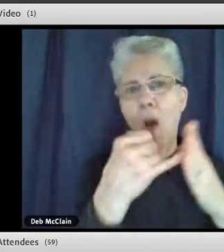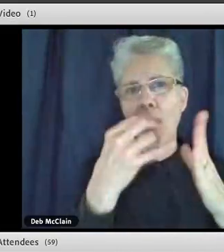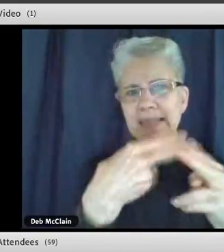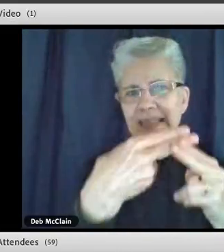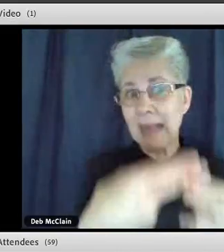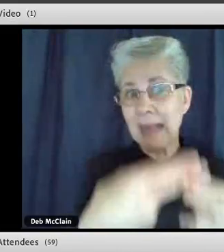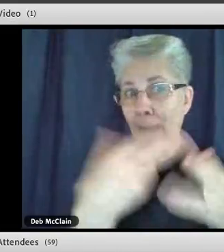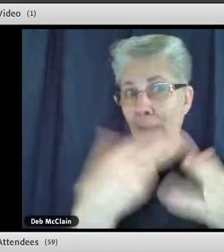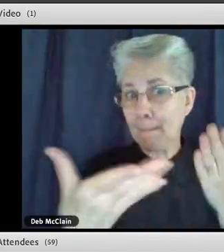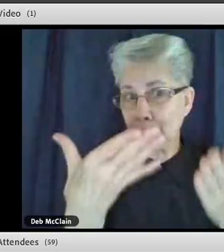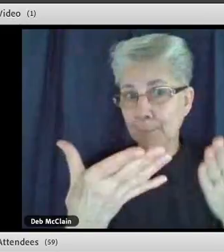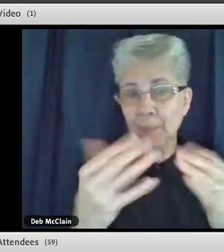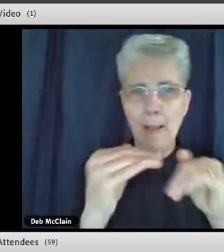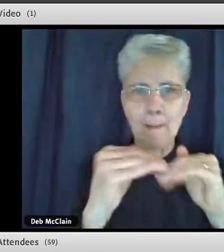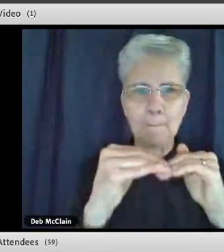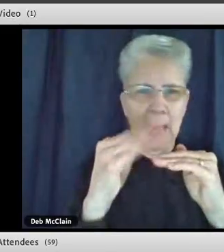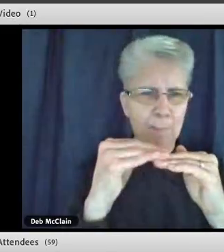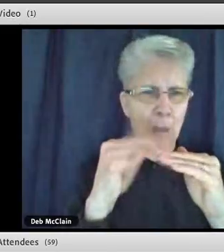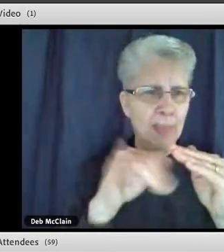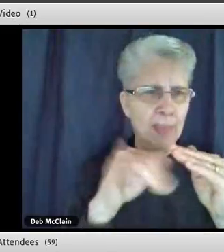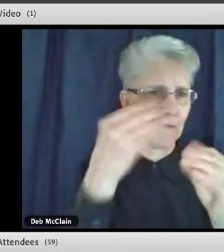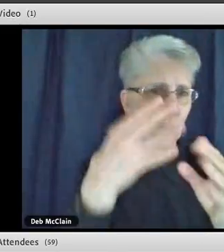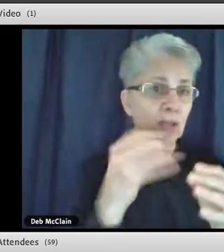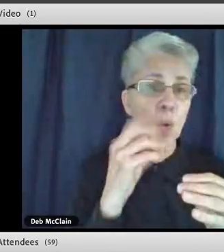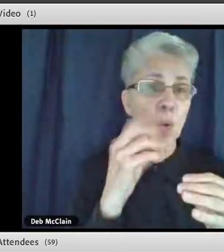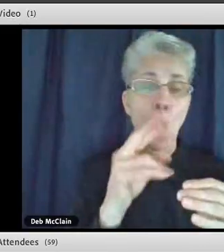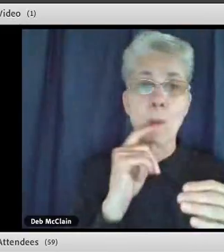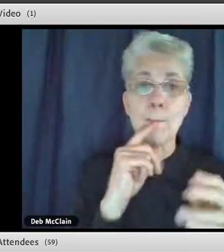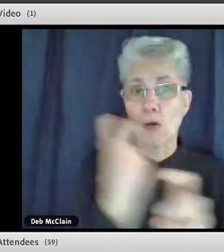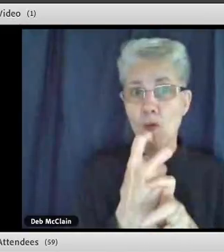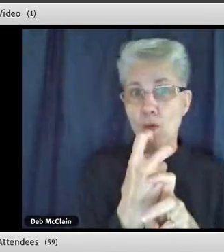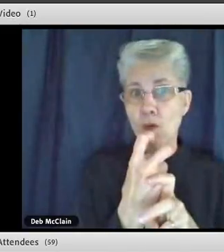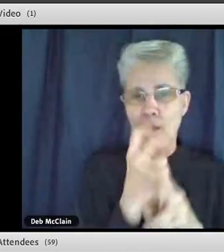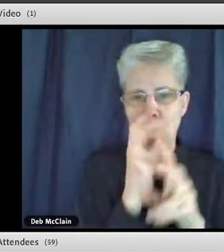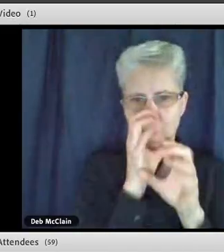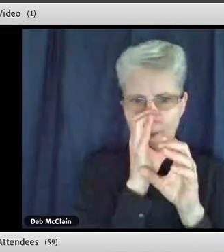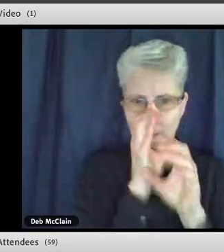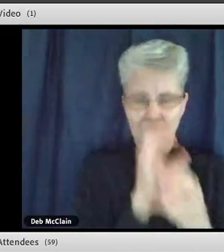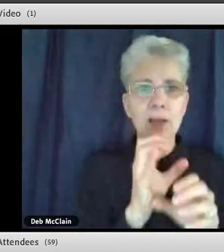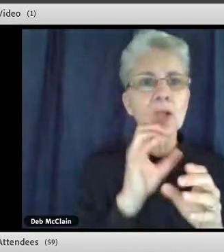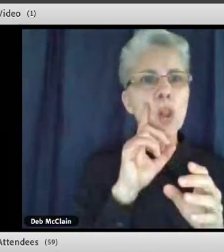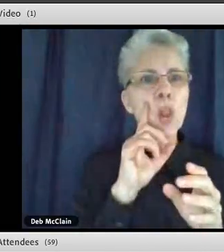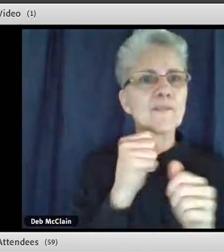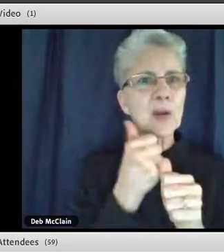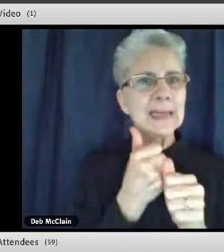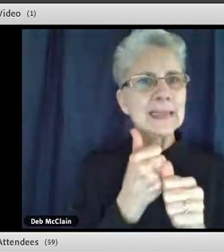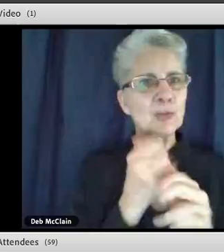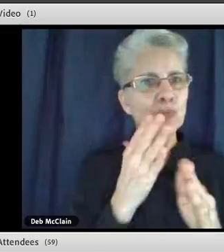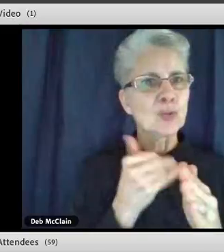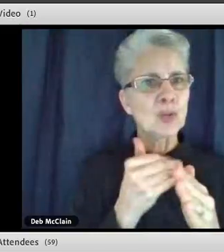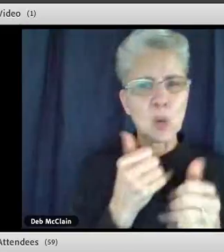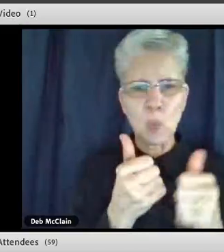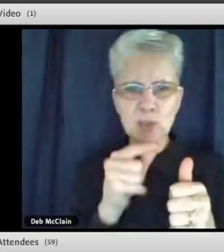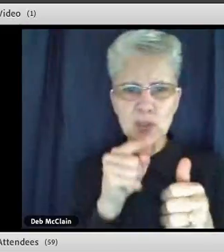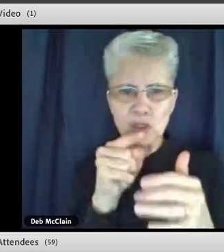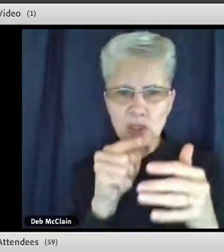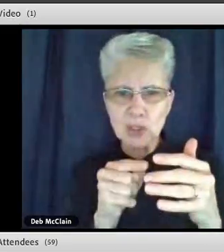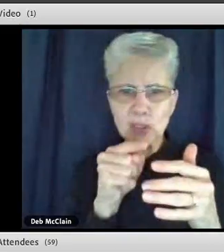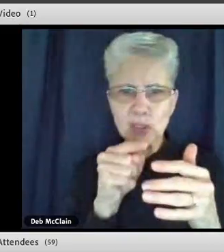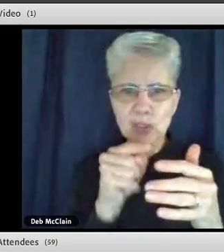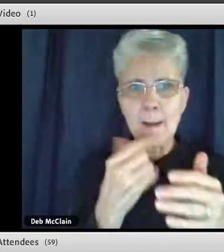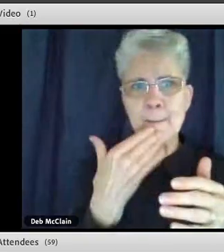to be really time consuming to kind of go through each and every song to figure out which one is which. Right? So